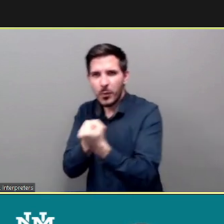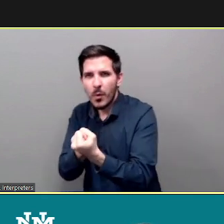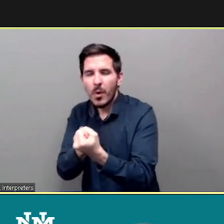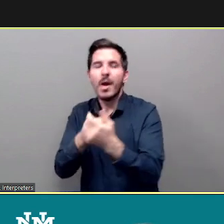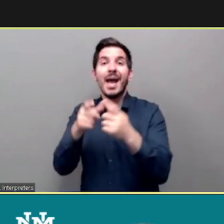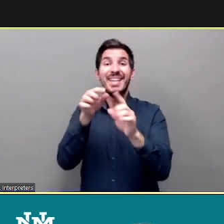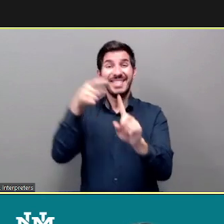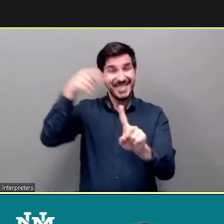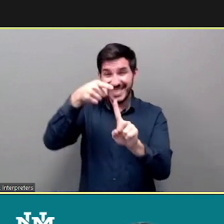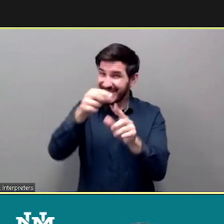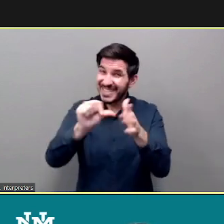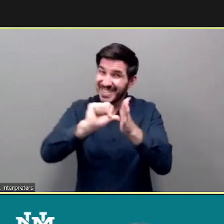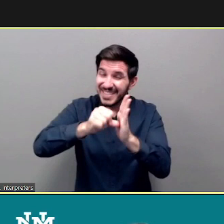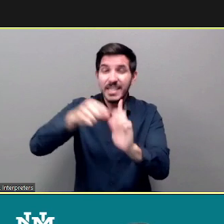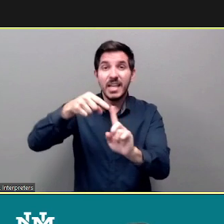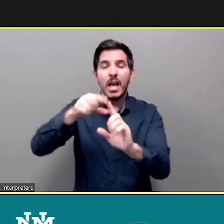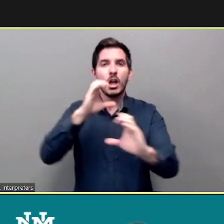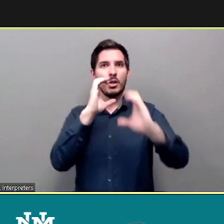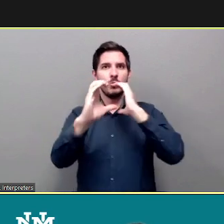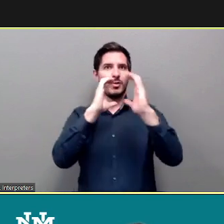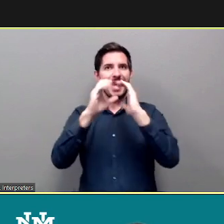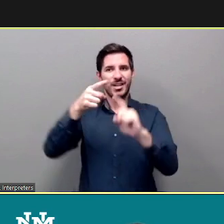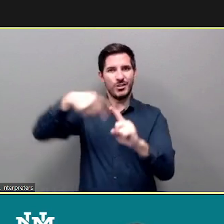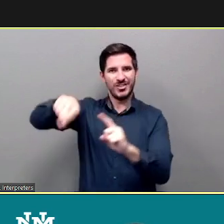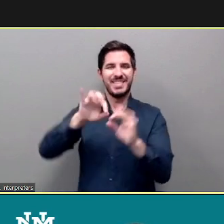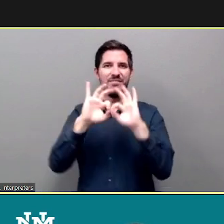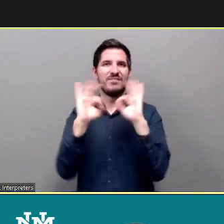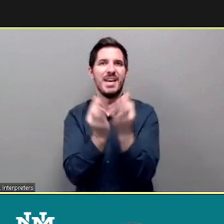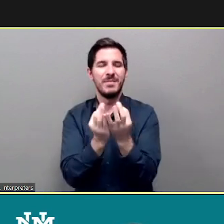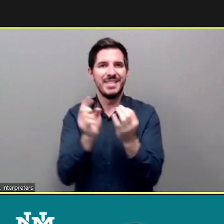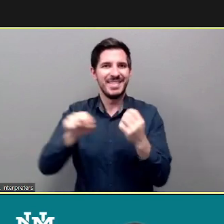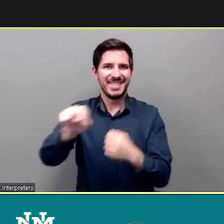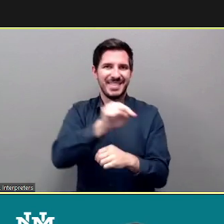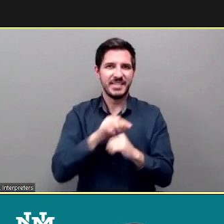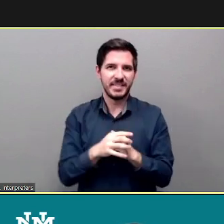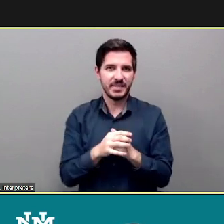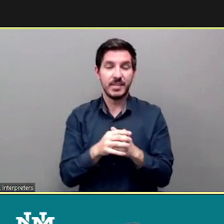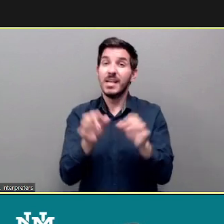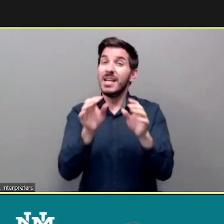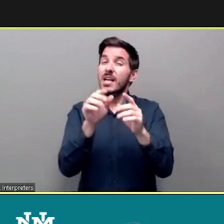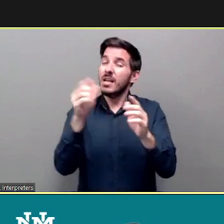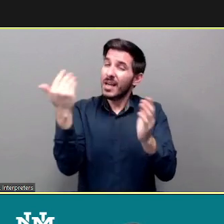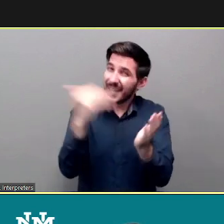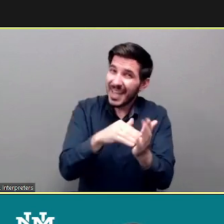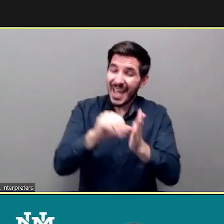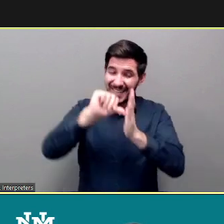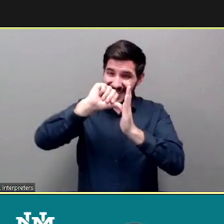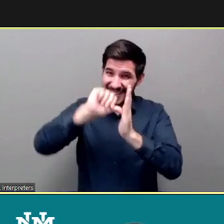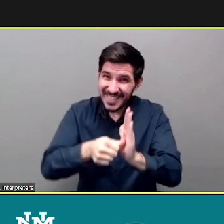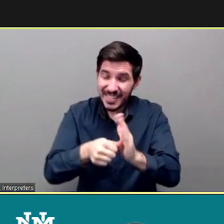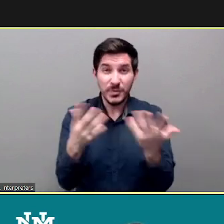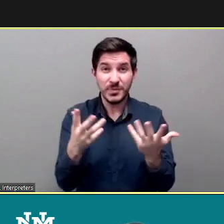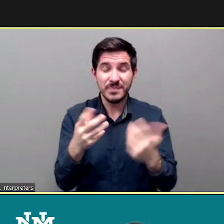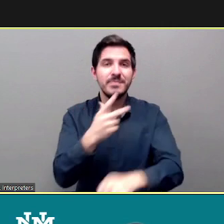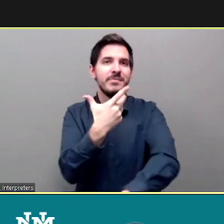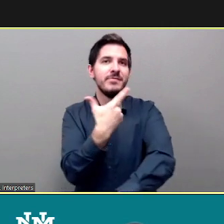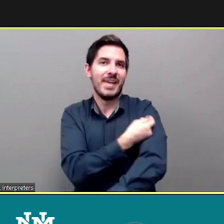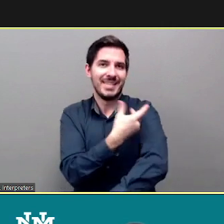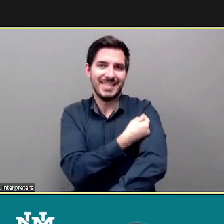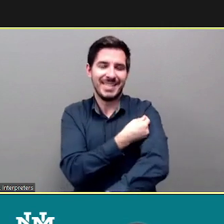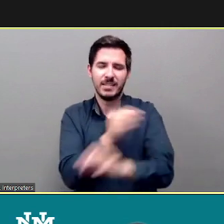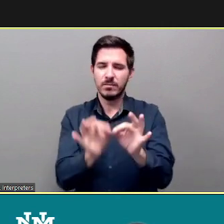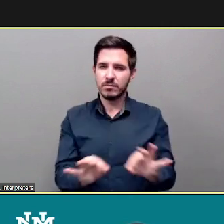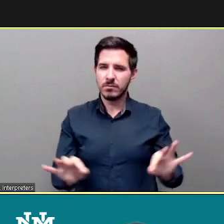families. One of the things that we really want to emphasize the importance of vaccines. Children who are eligible